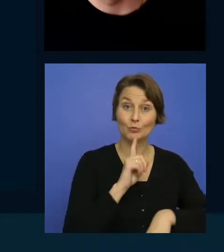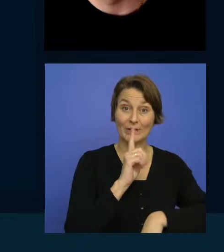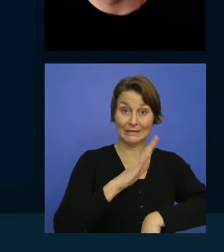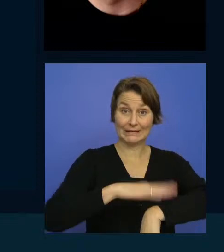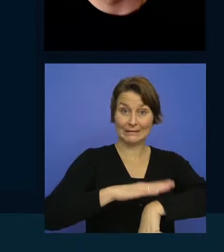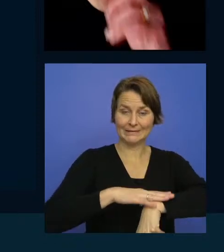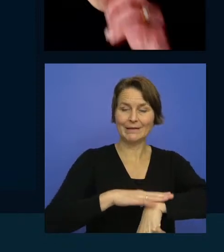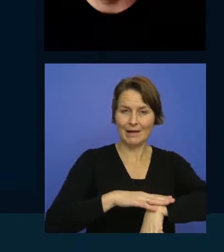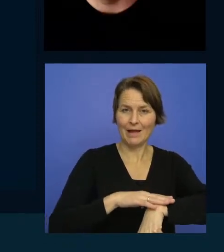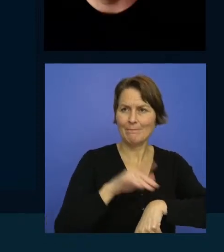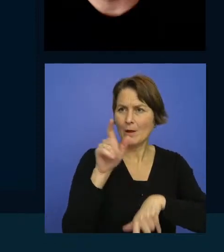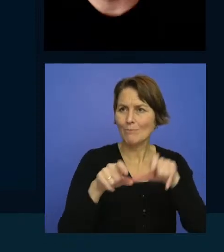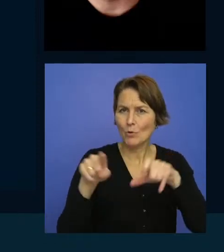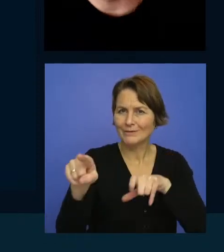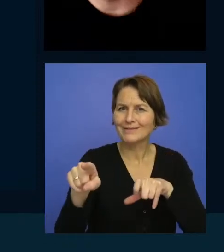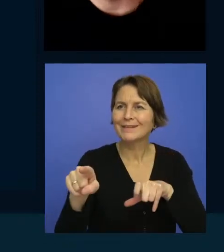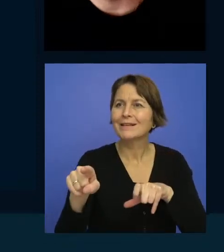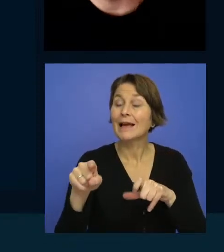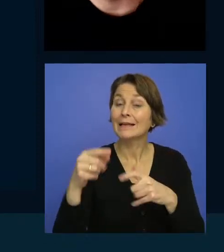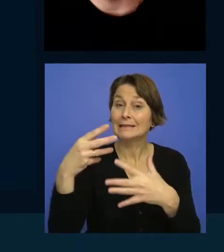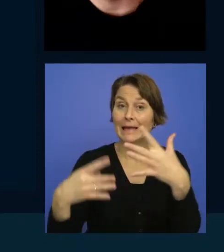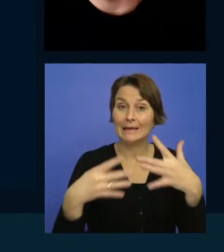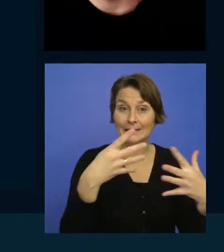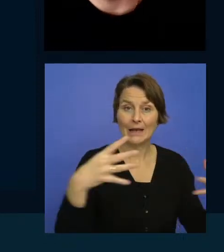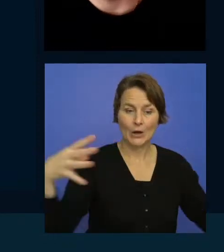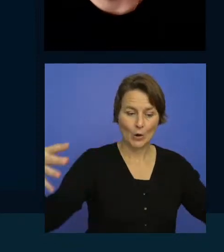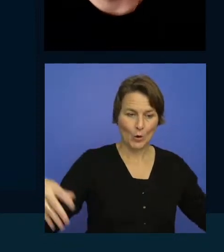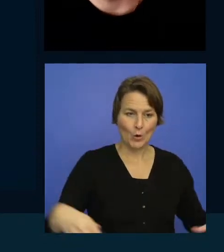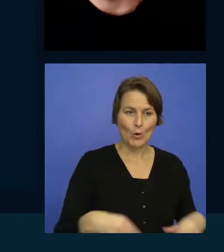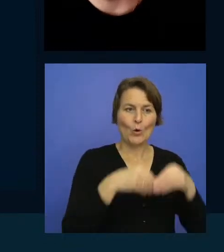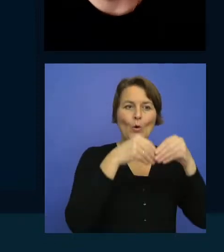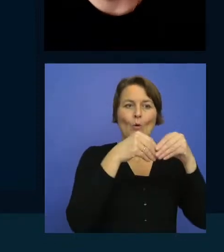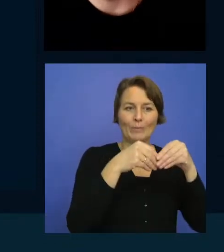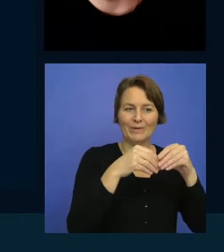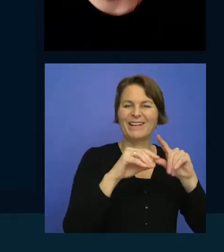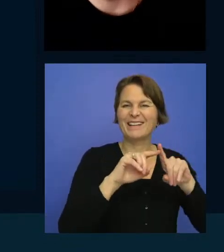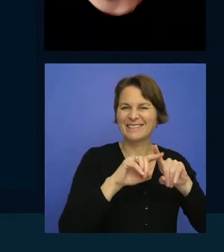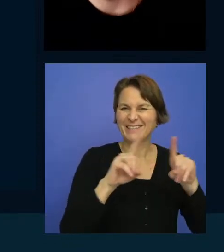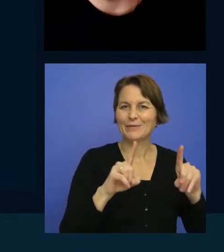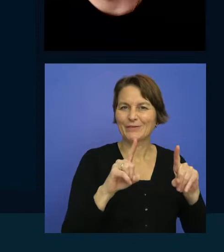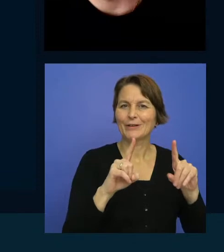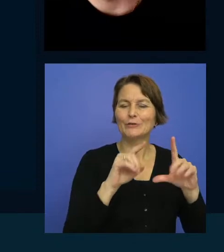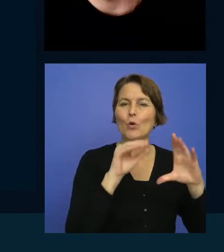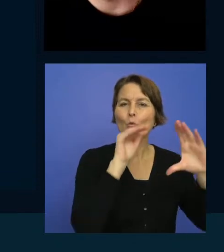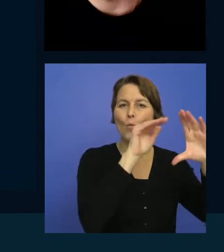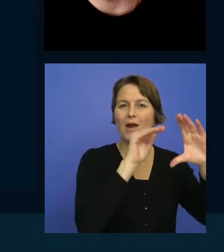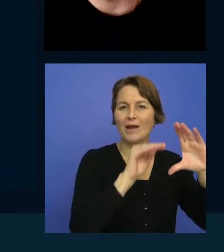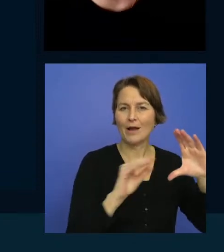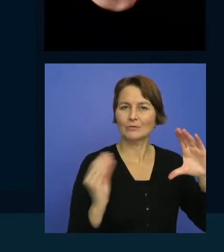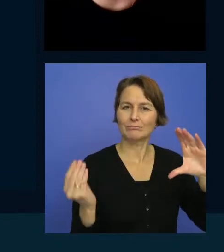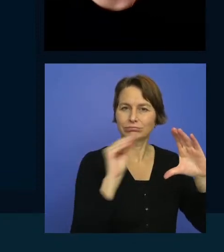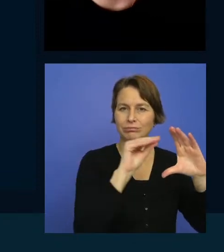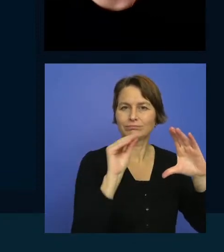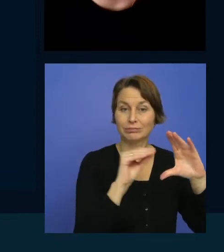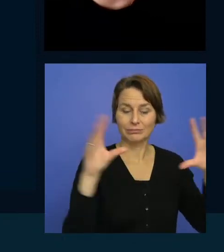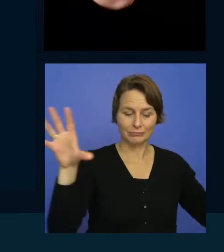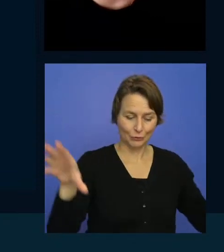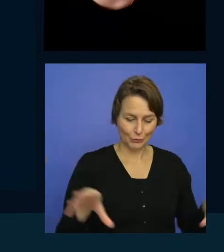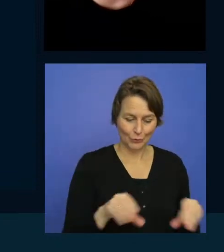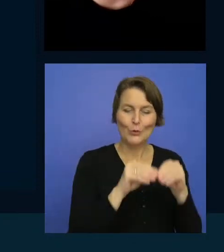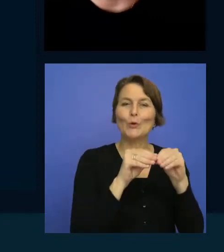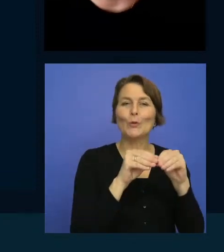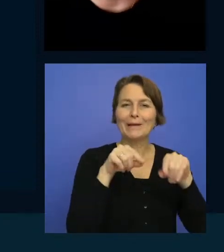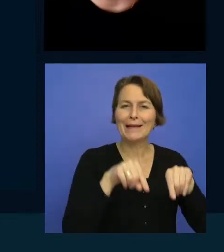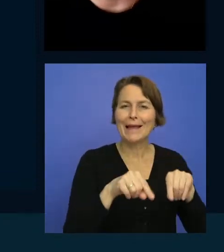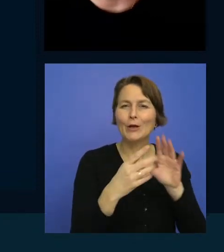data into her existing Synapse Enterprise Data Warehouse. She'll use this data to develop a predictive model and